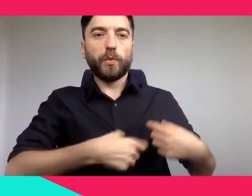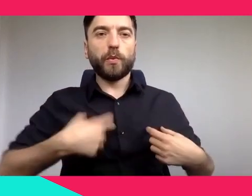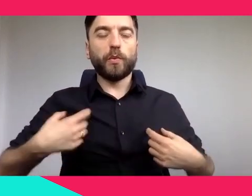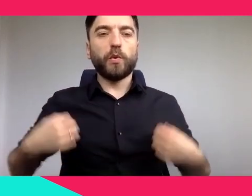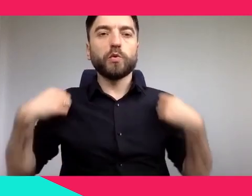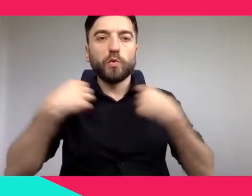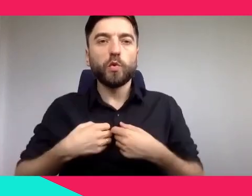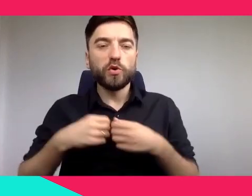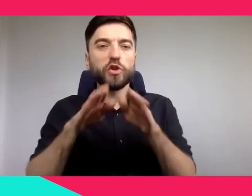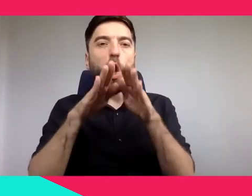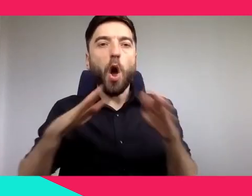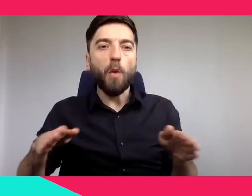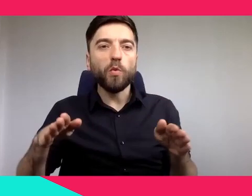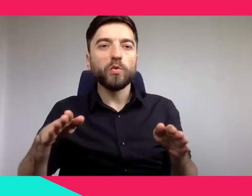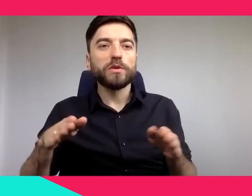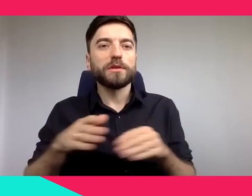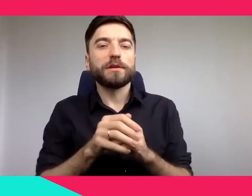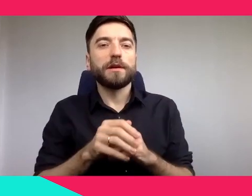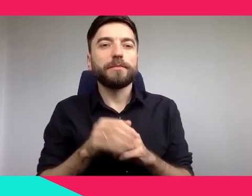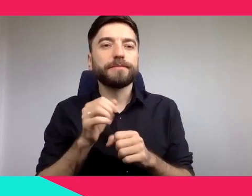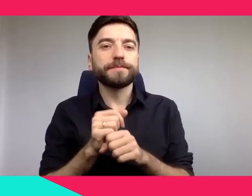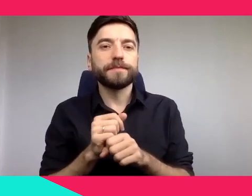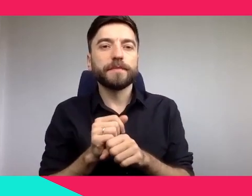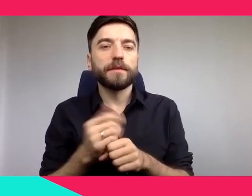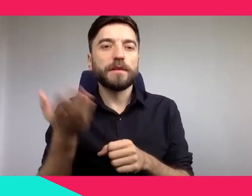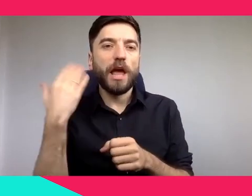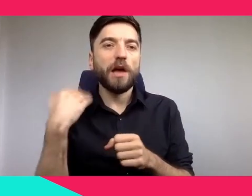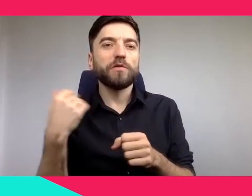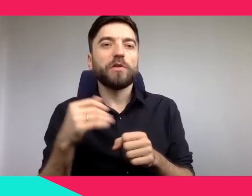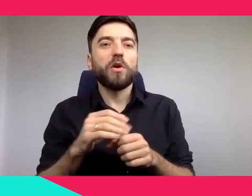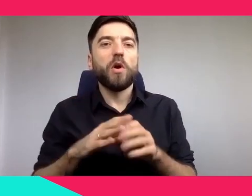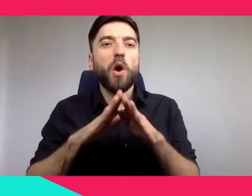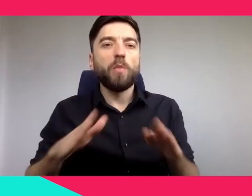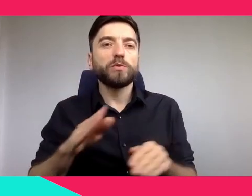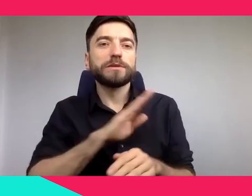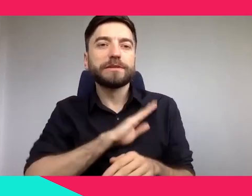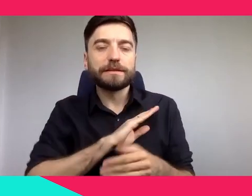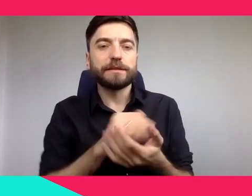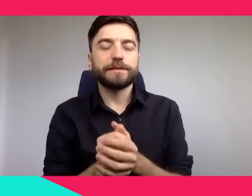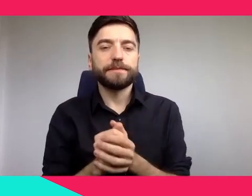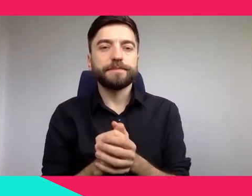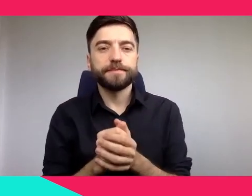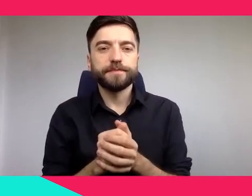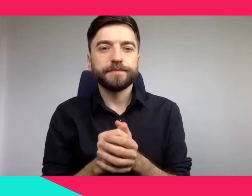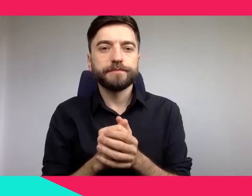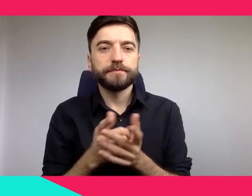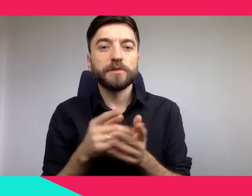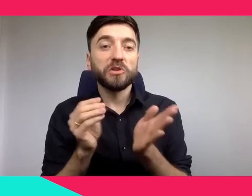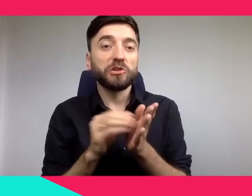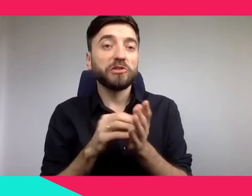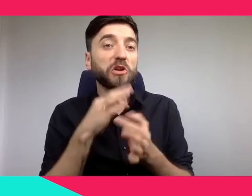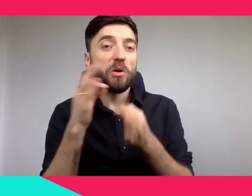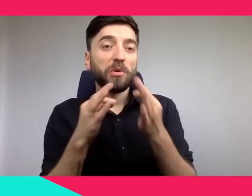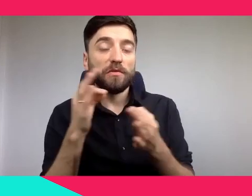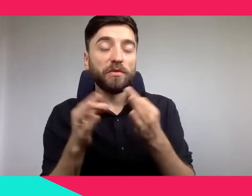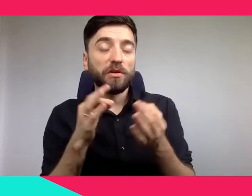online, especially since the COVID pandemic. Most museums in the Netherlands are closed or